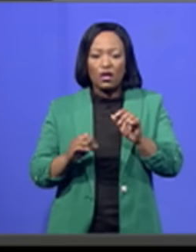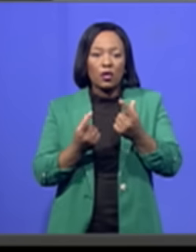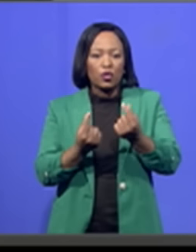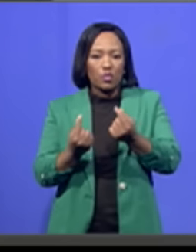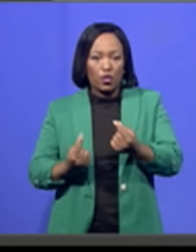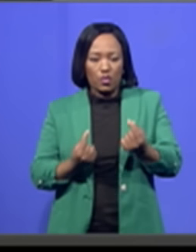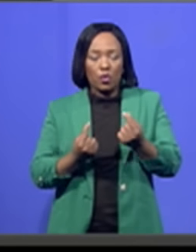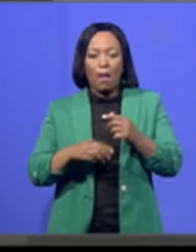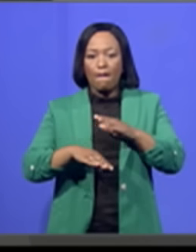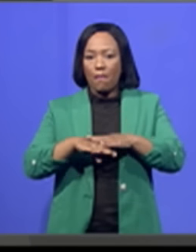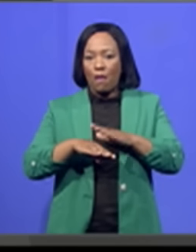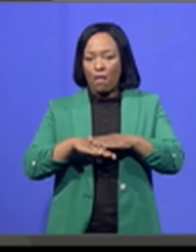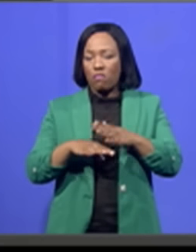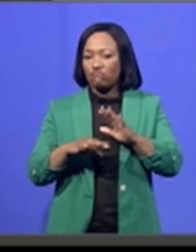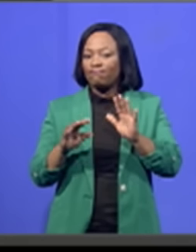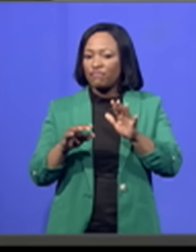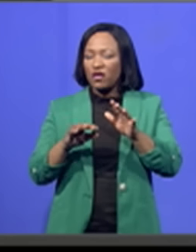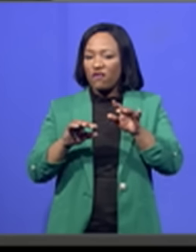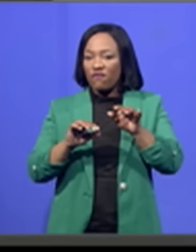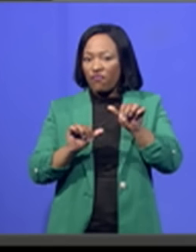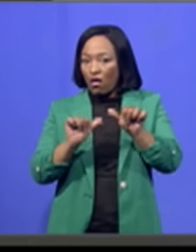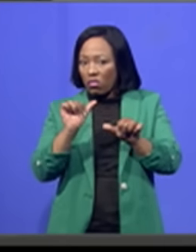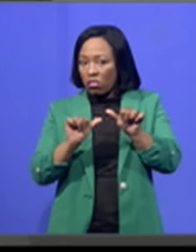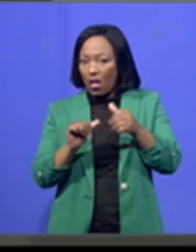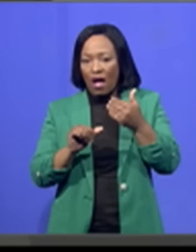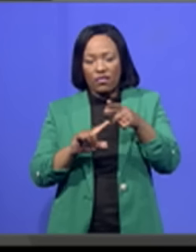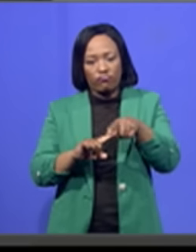any further polygraph examinations thereafter.